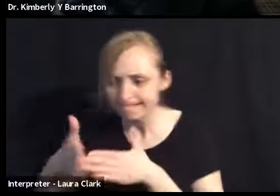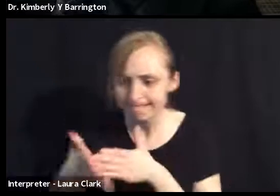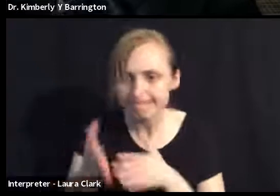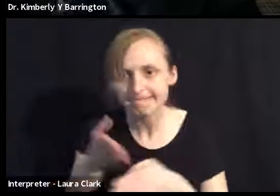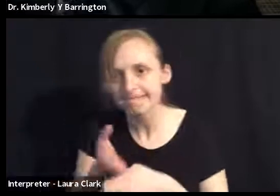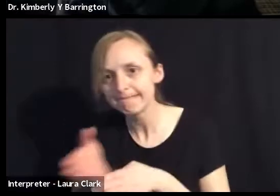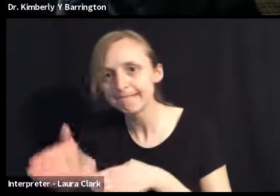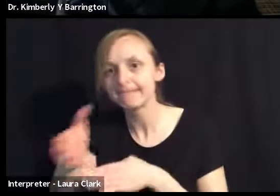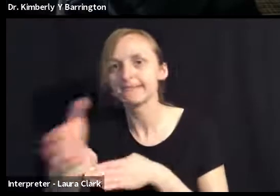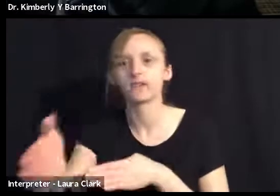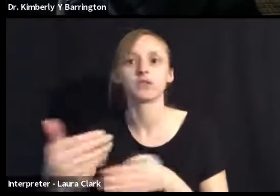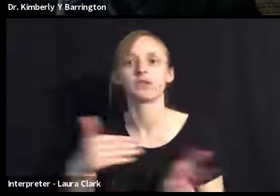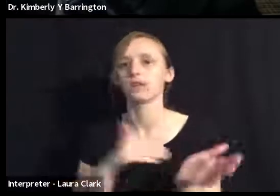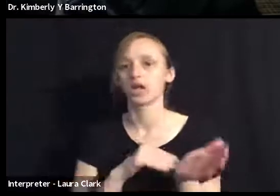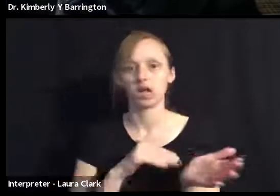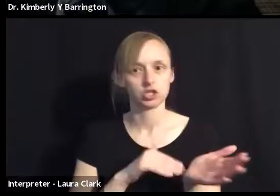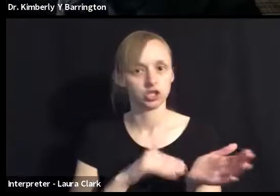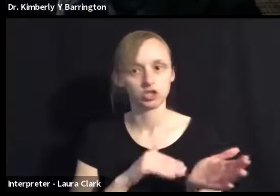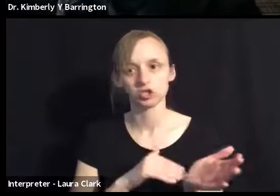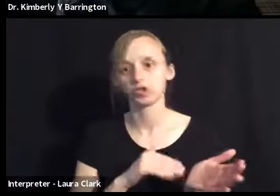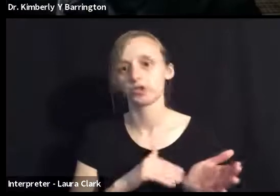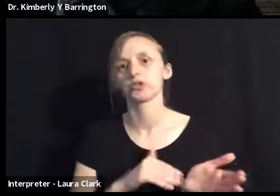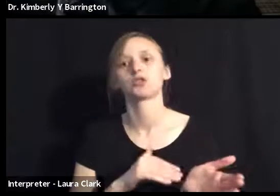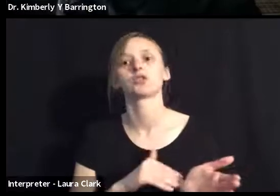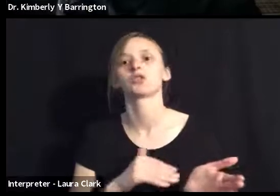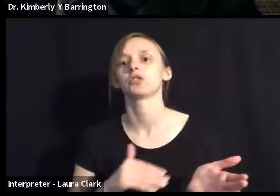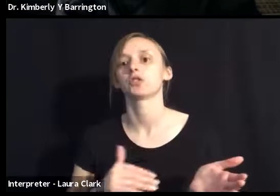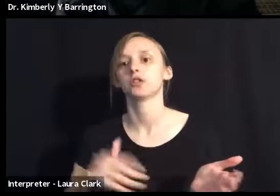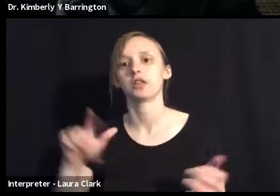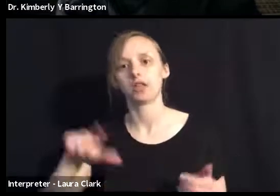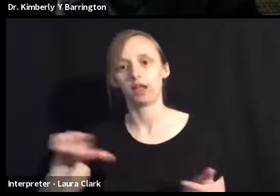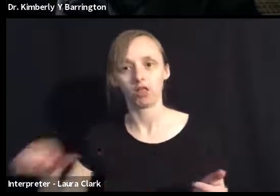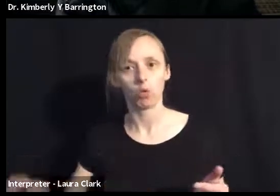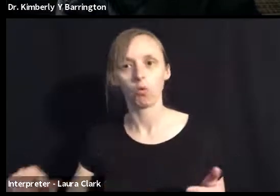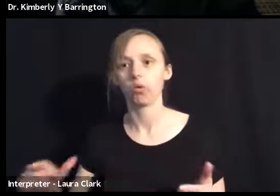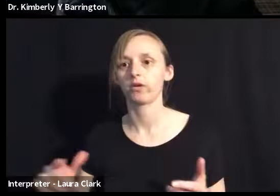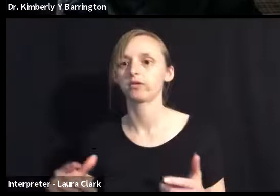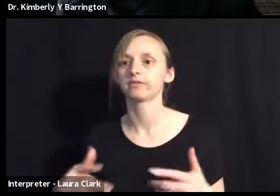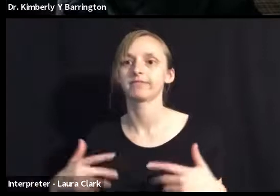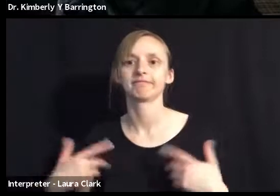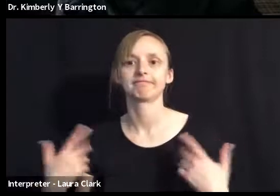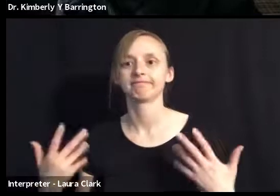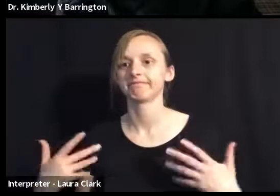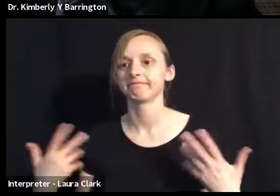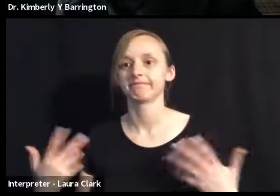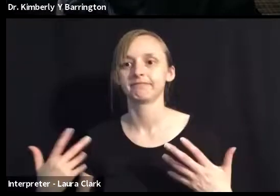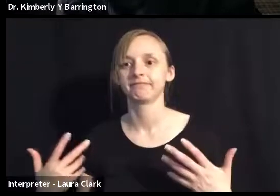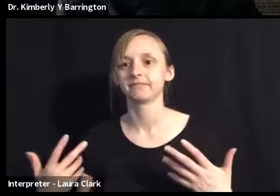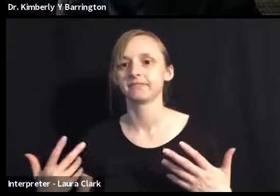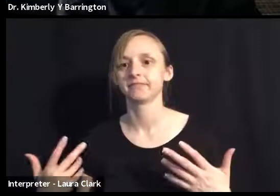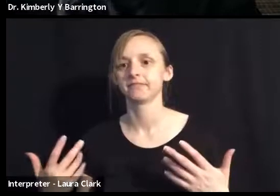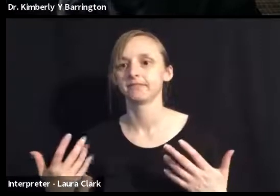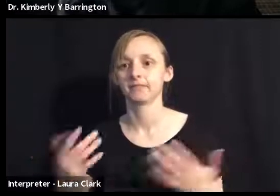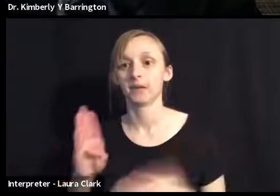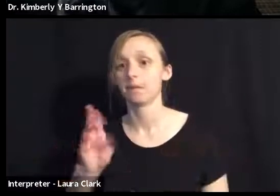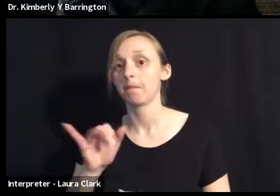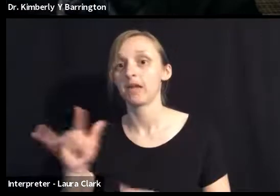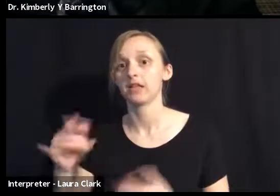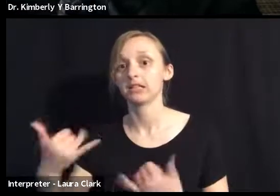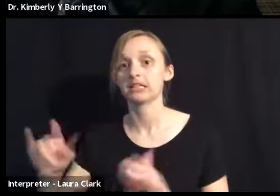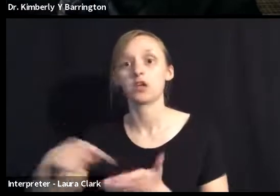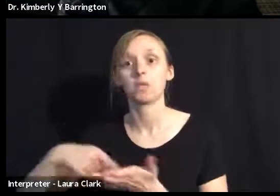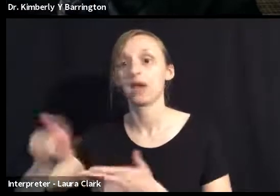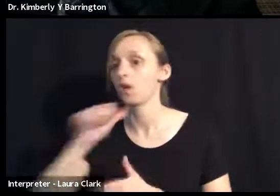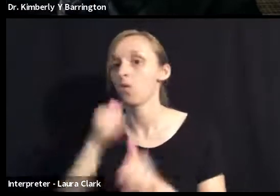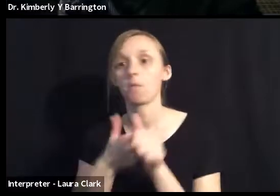with the doctors, my landlord and bills still being paid, I'm not behind, won't